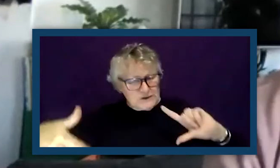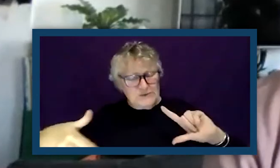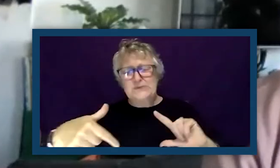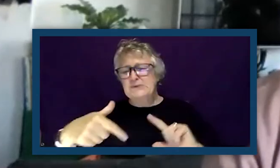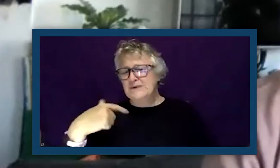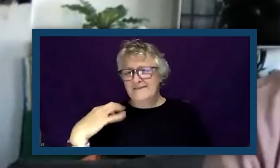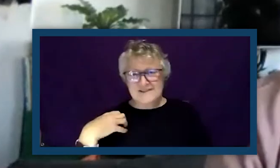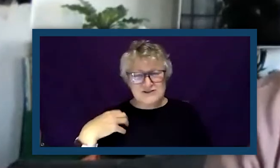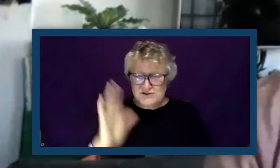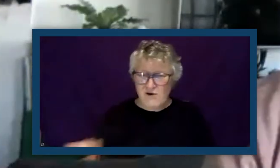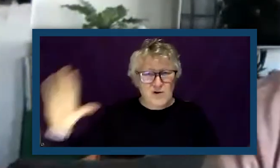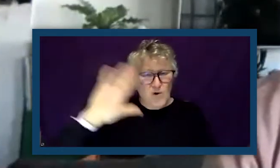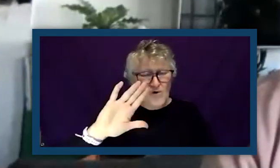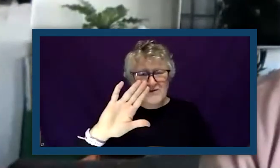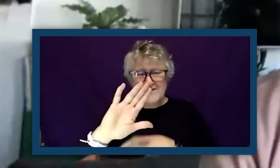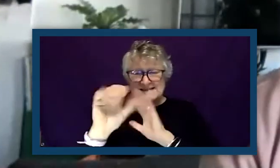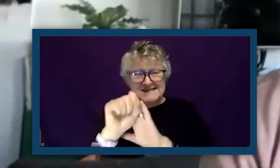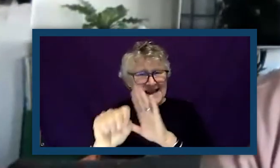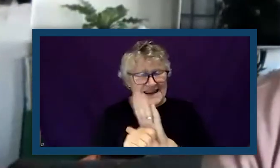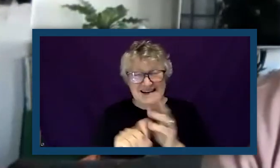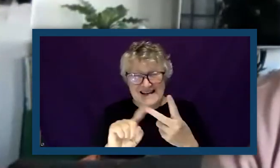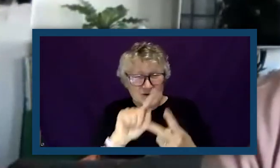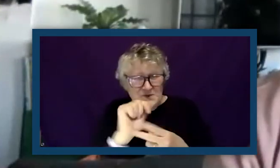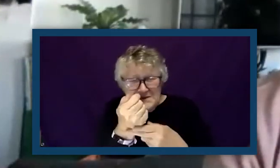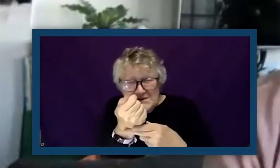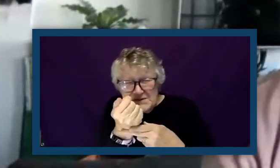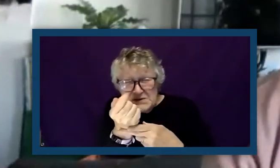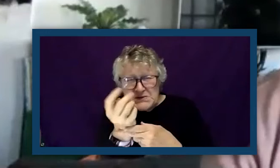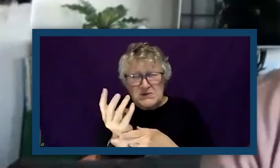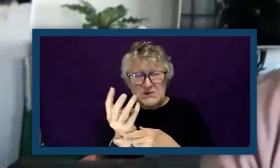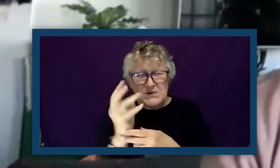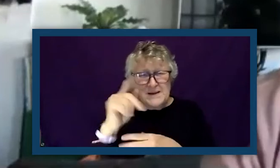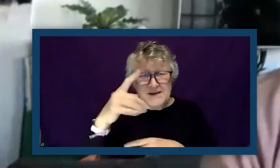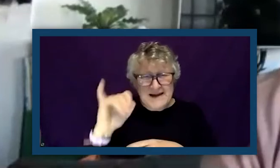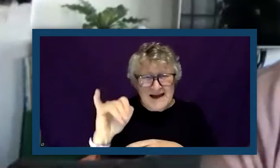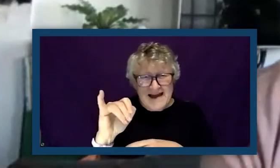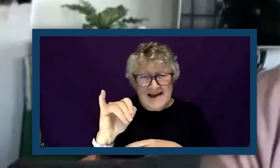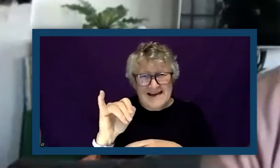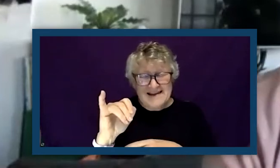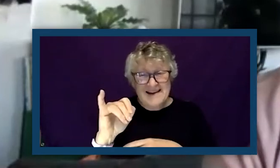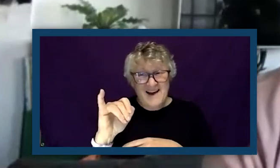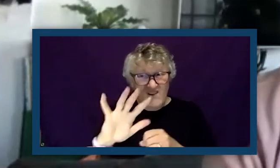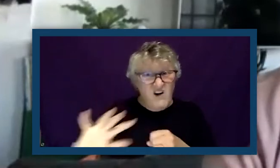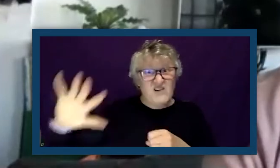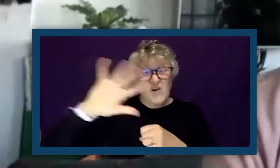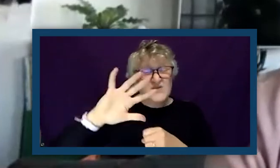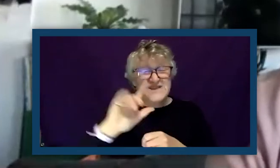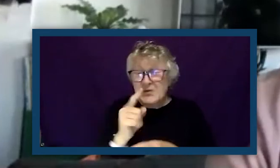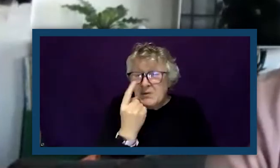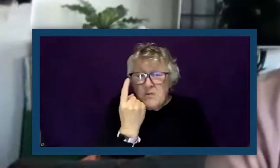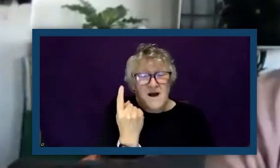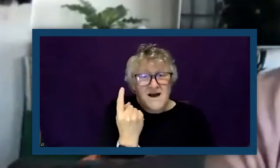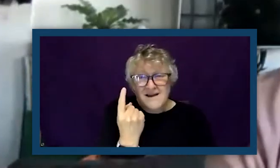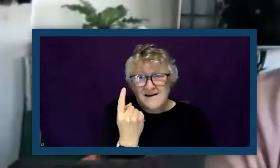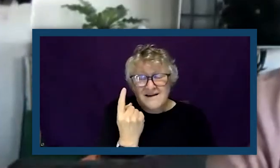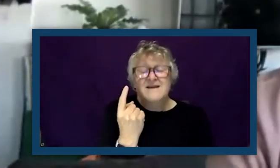only a handful of API folks out of, 300 of those officials. And there's only one female